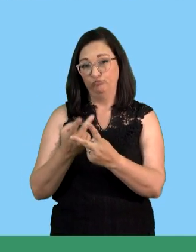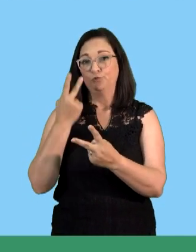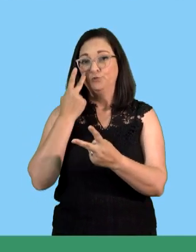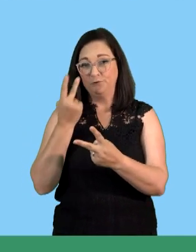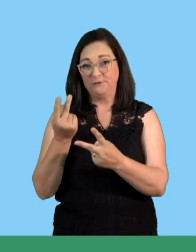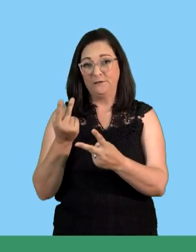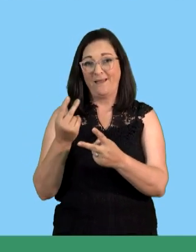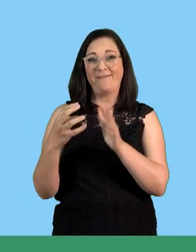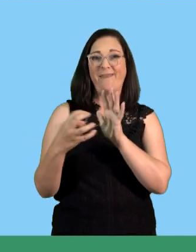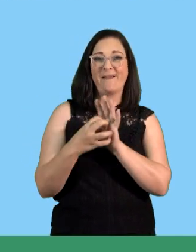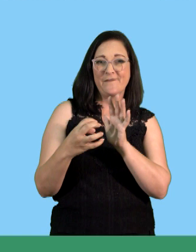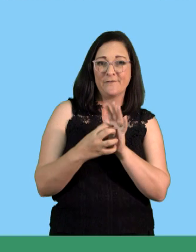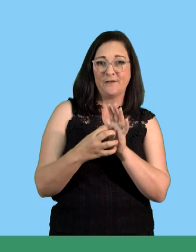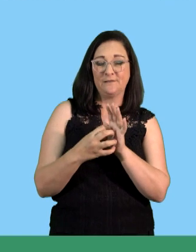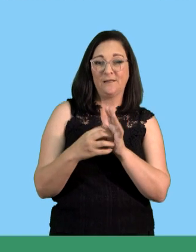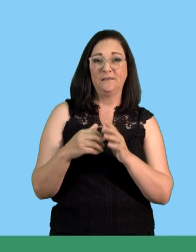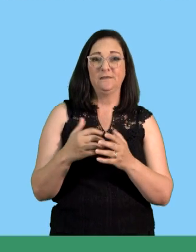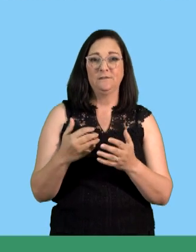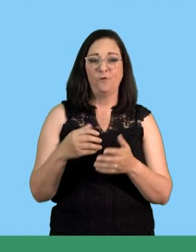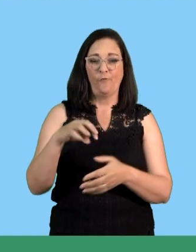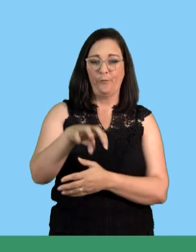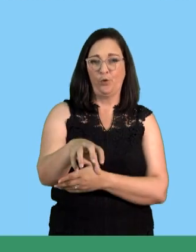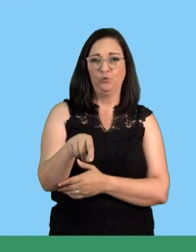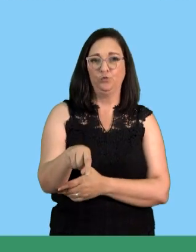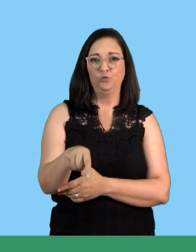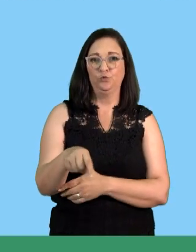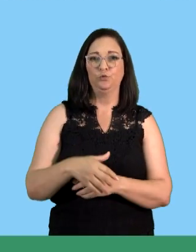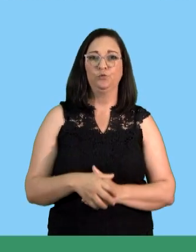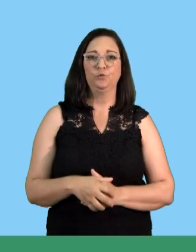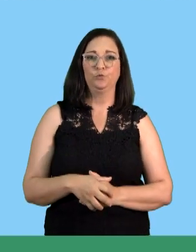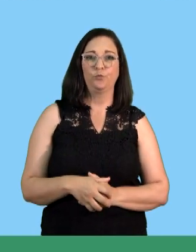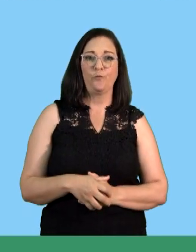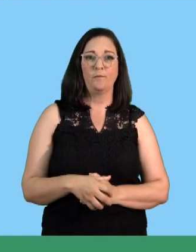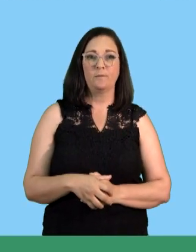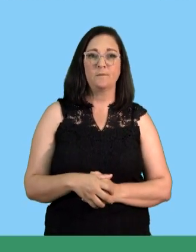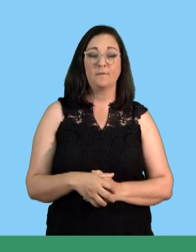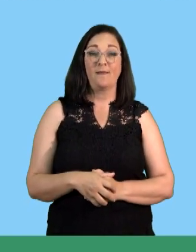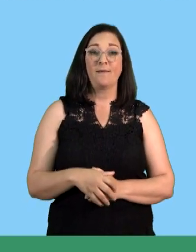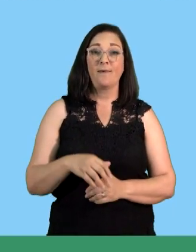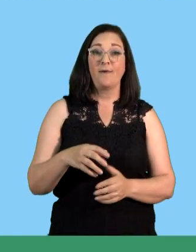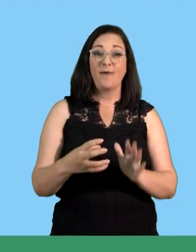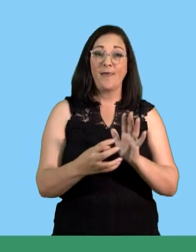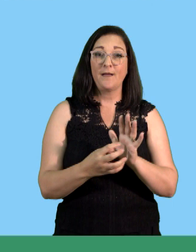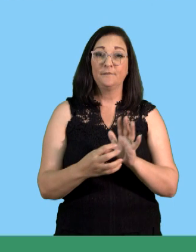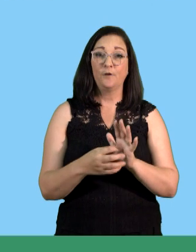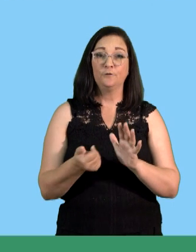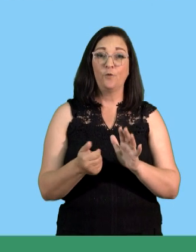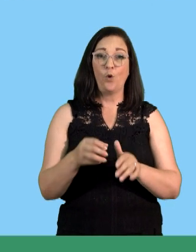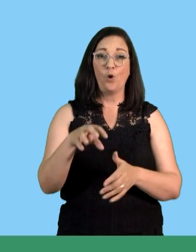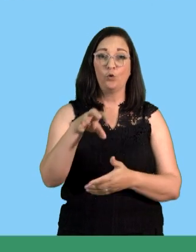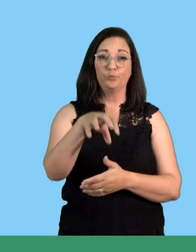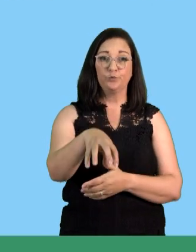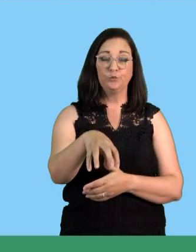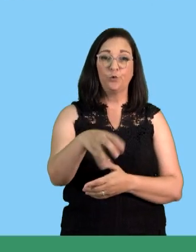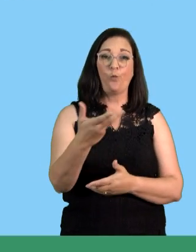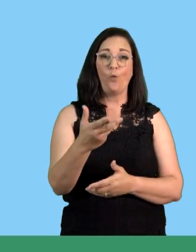have decided to advertise a vacant position. Here it is. They have advertised the vacant